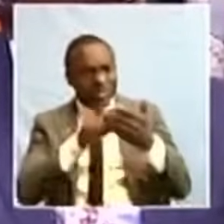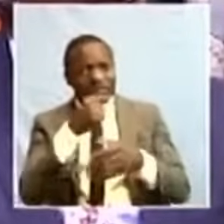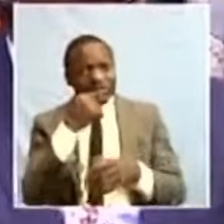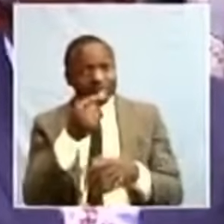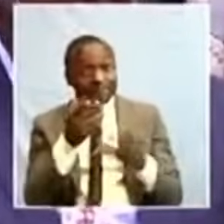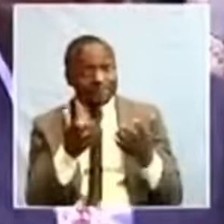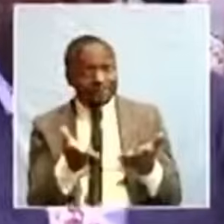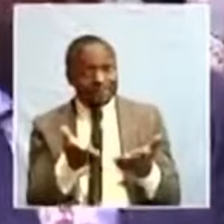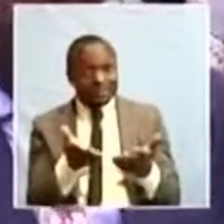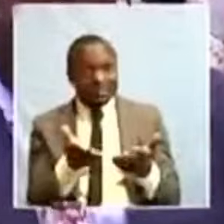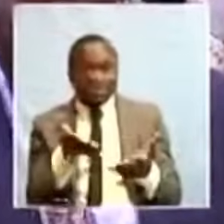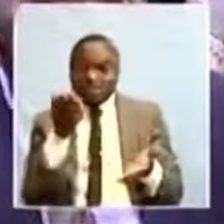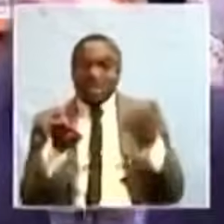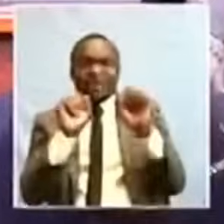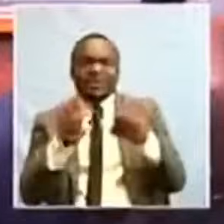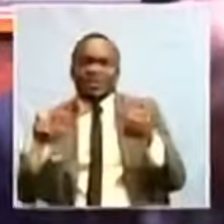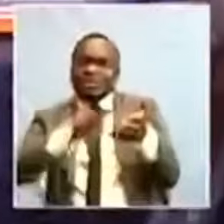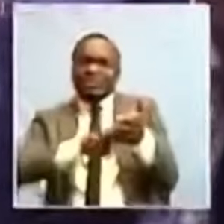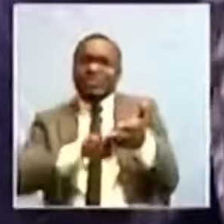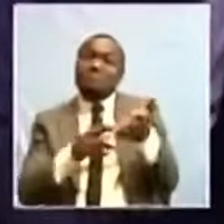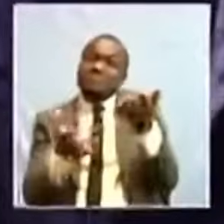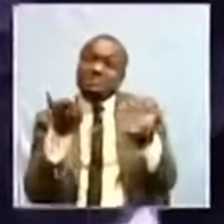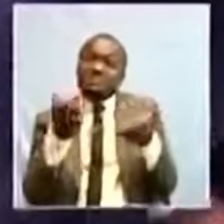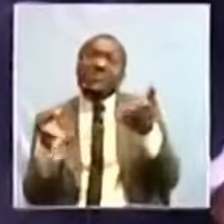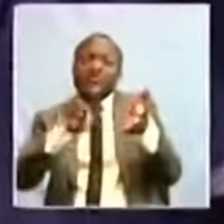said? Maybe you can repeat